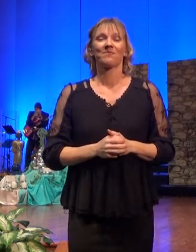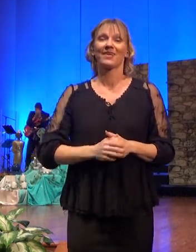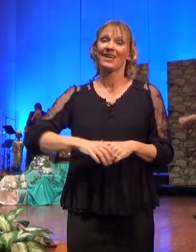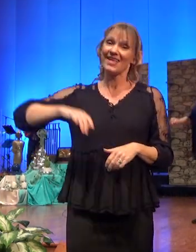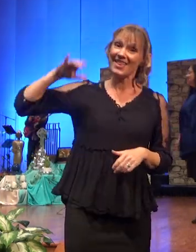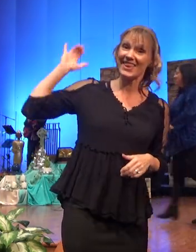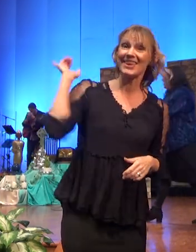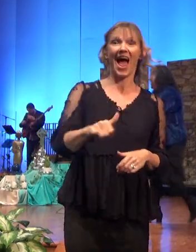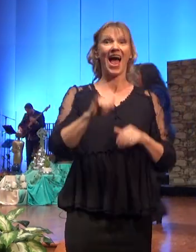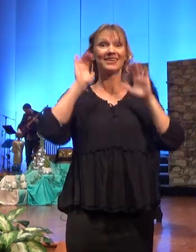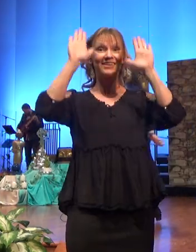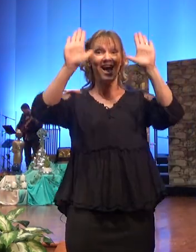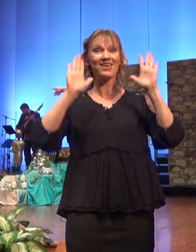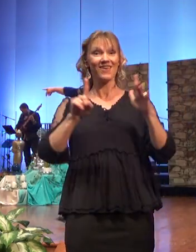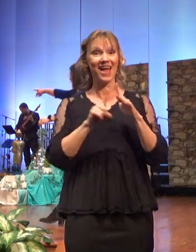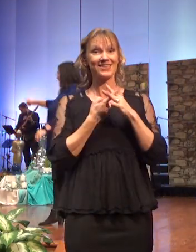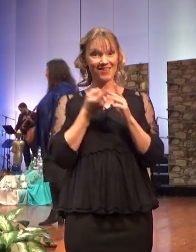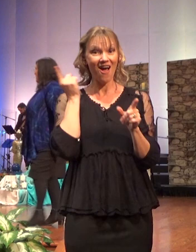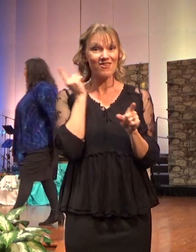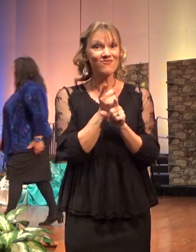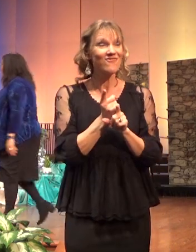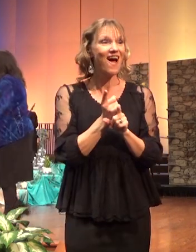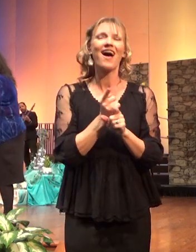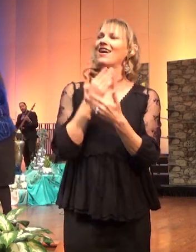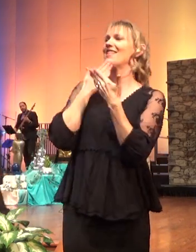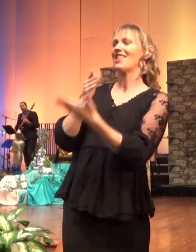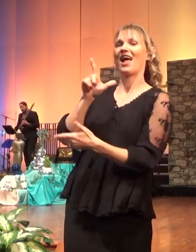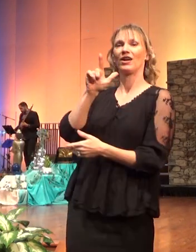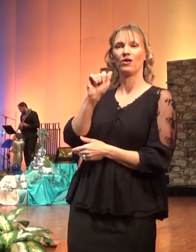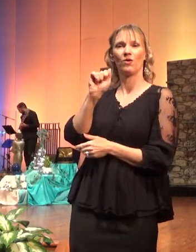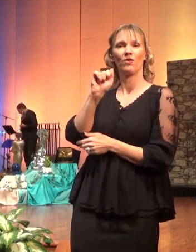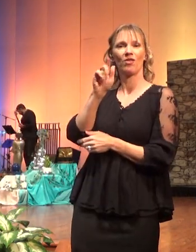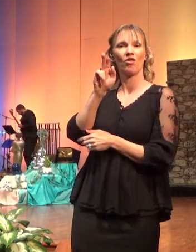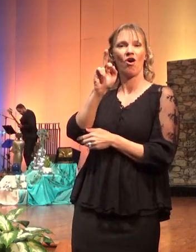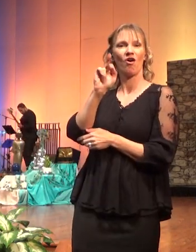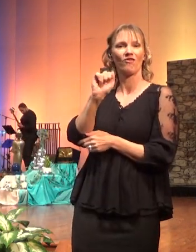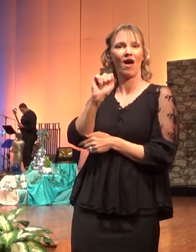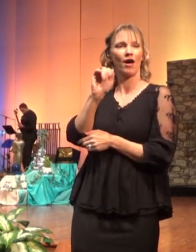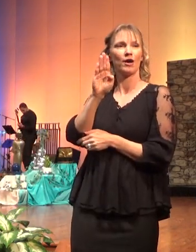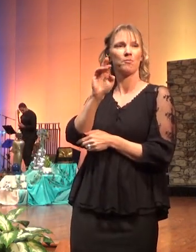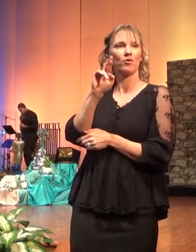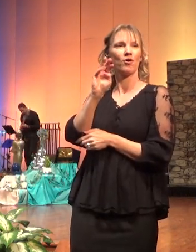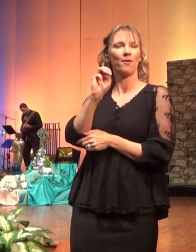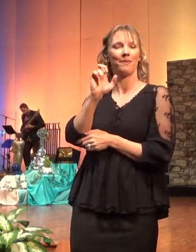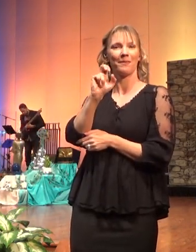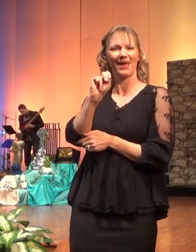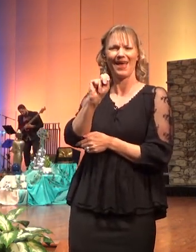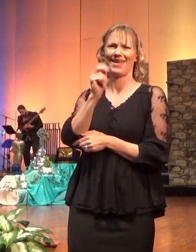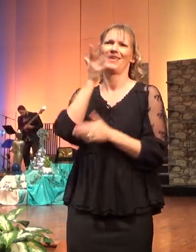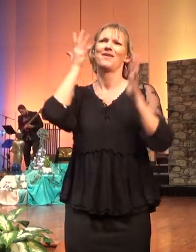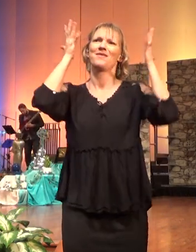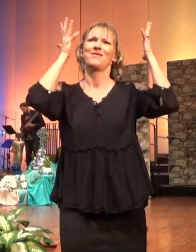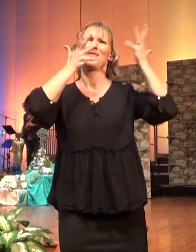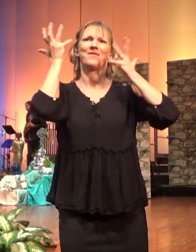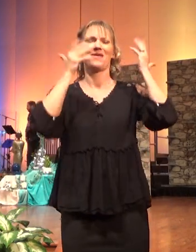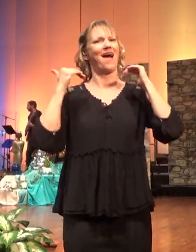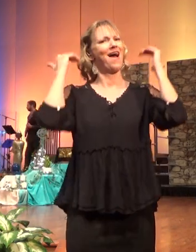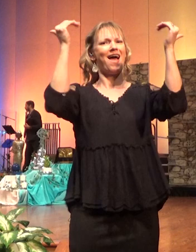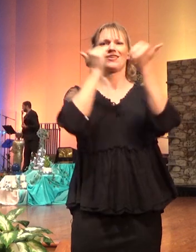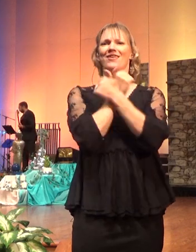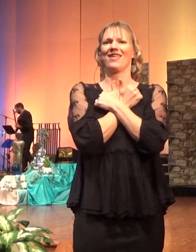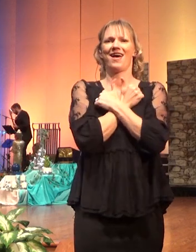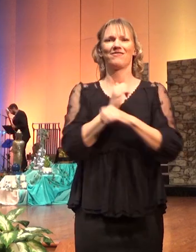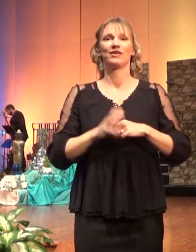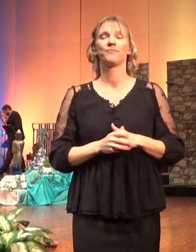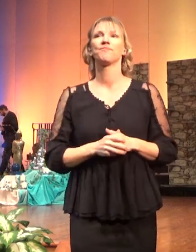a great start, isn't it? Thank you, Laura Berman. Hey, woo, a higher love.